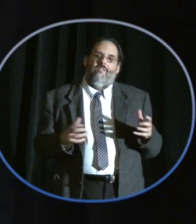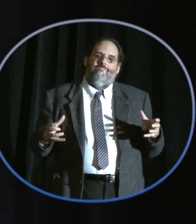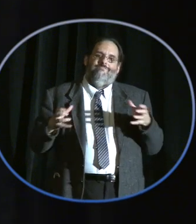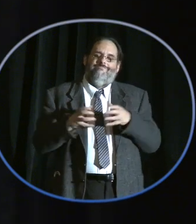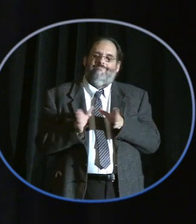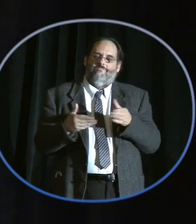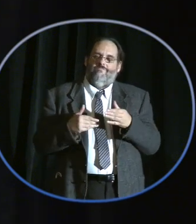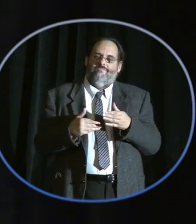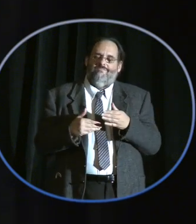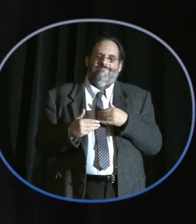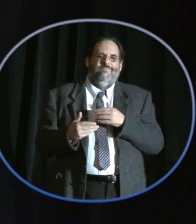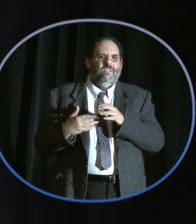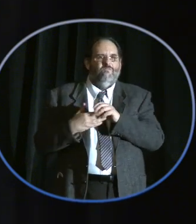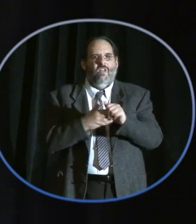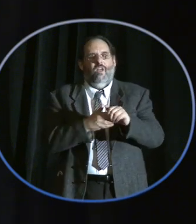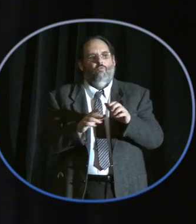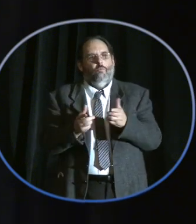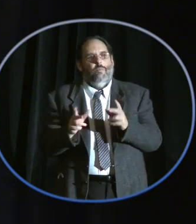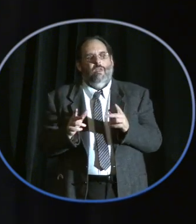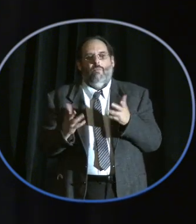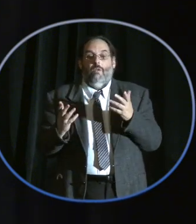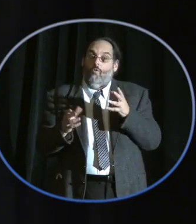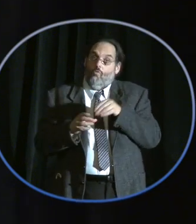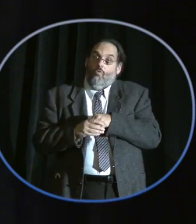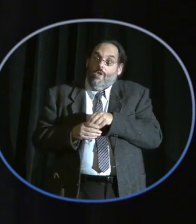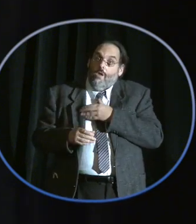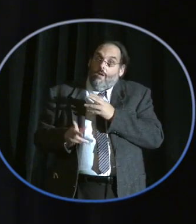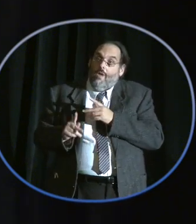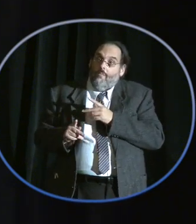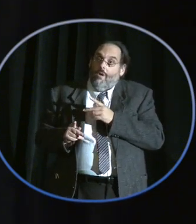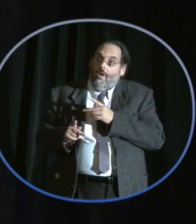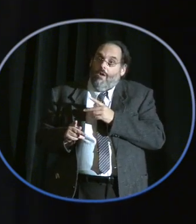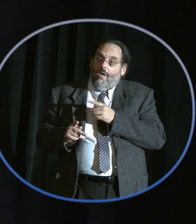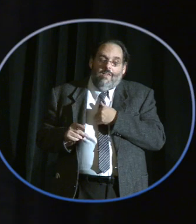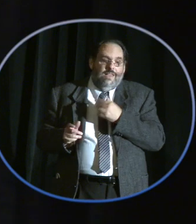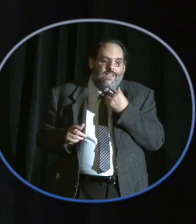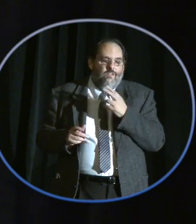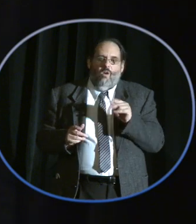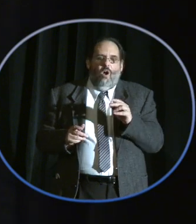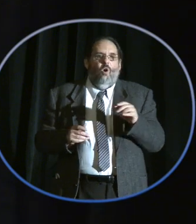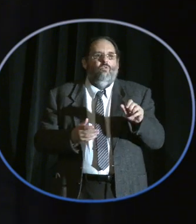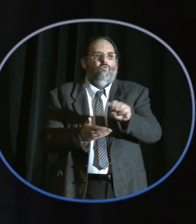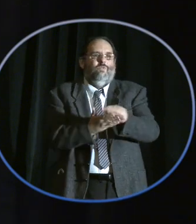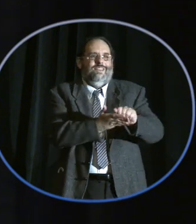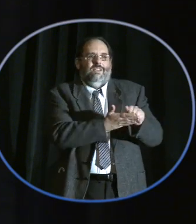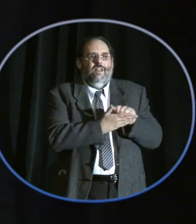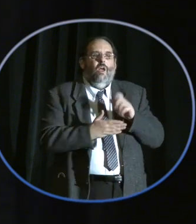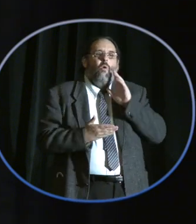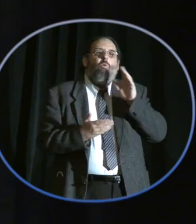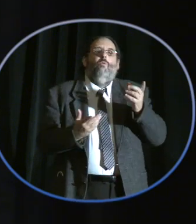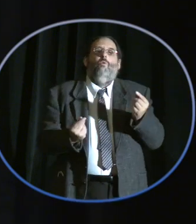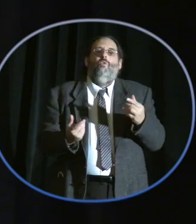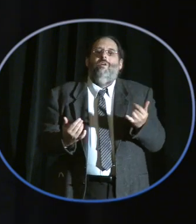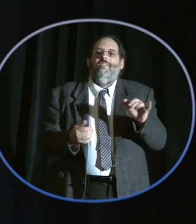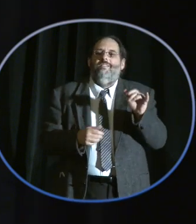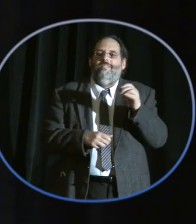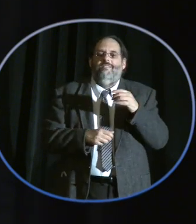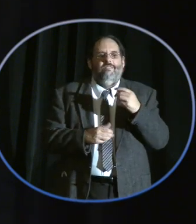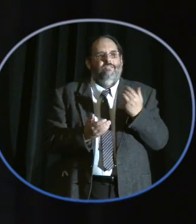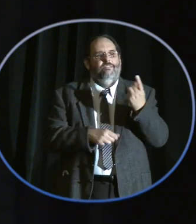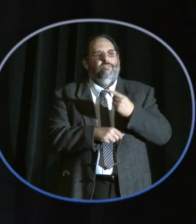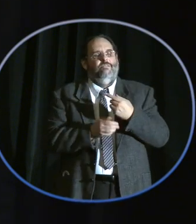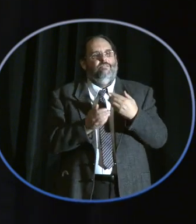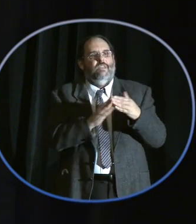in the room, they led a group of people, including young people that squeegee, and said, this is what we are going to do as a city, showing